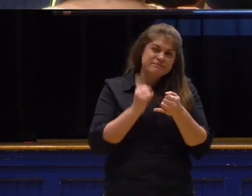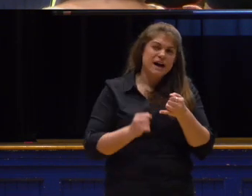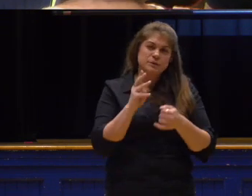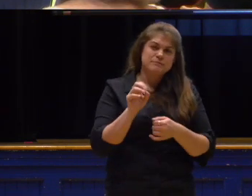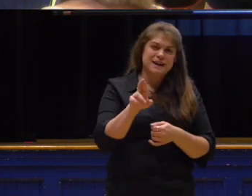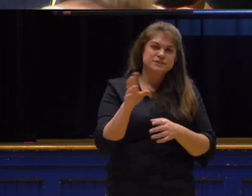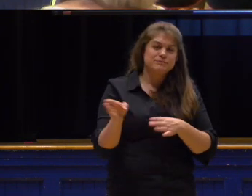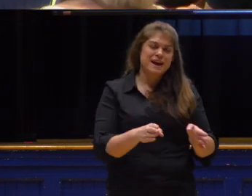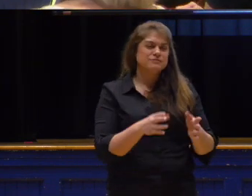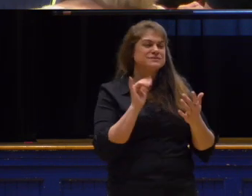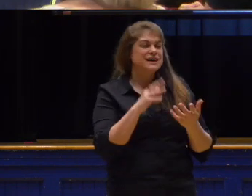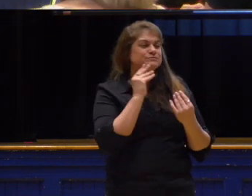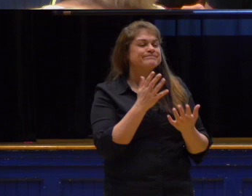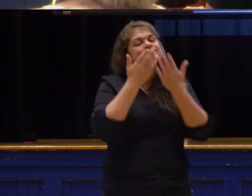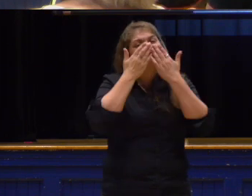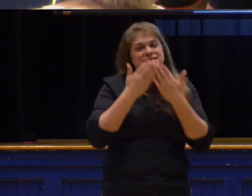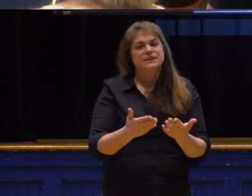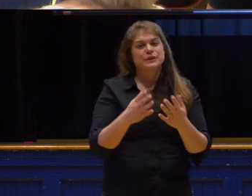With that, thank you so much, and God bless you.